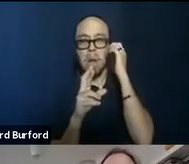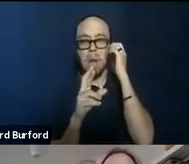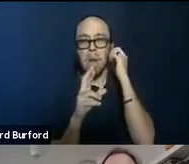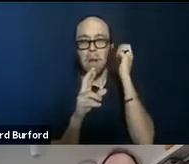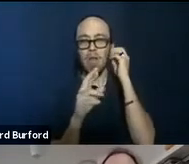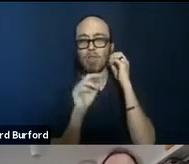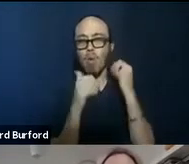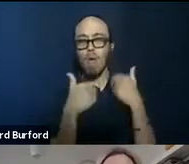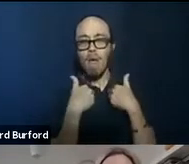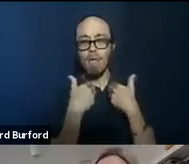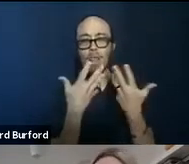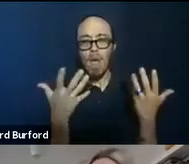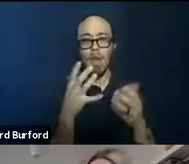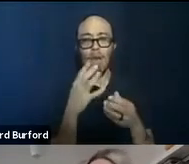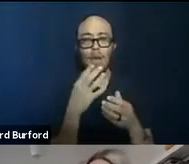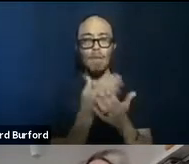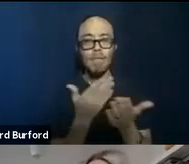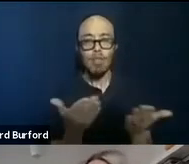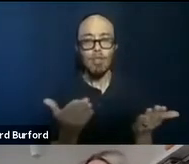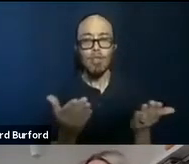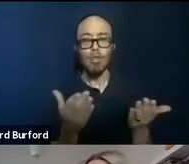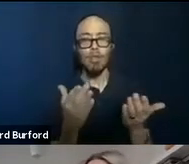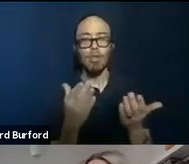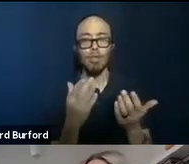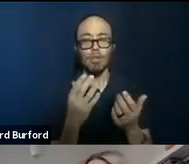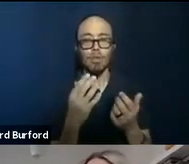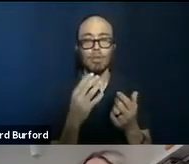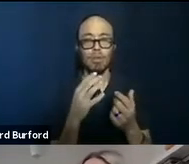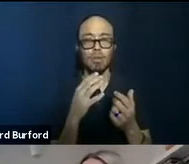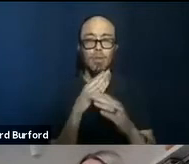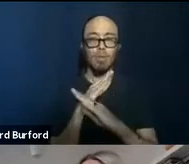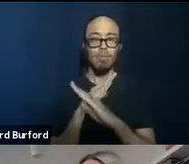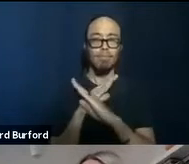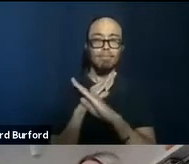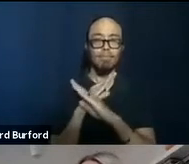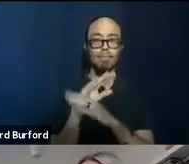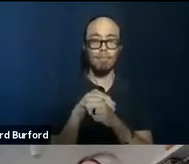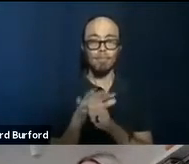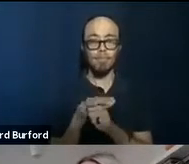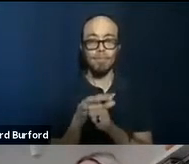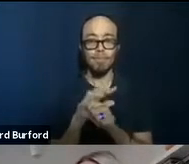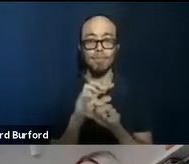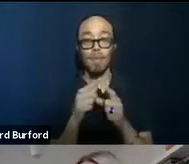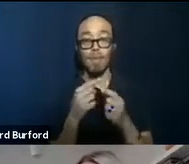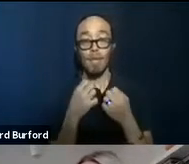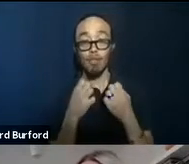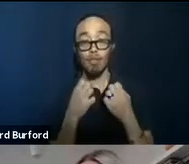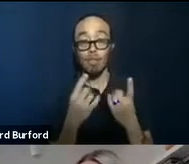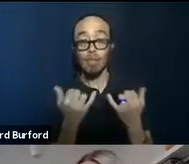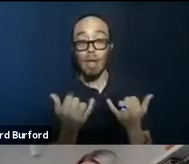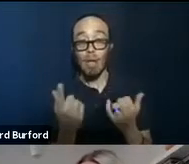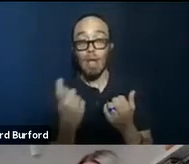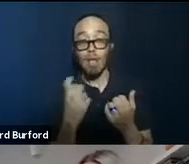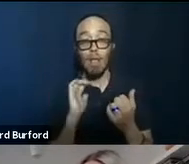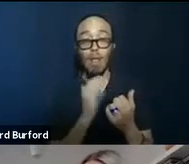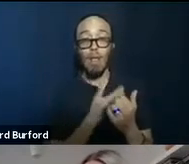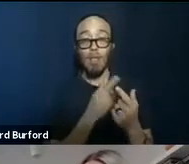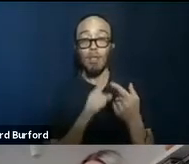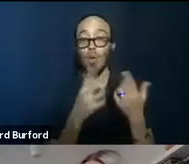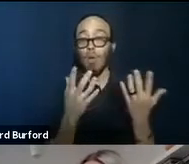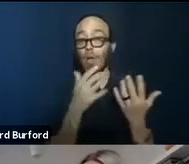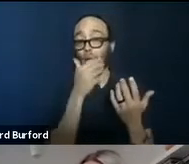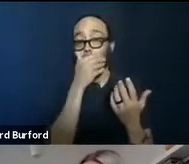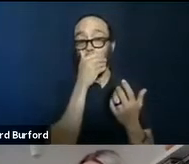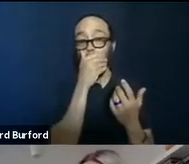preventive material against COVID. The Ministry of Education now is asking us to see if we can